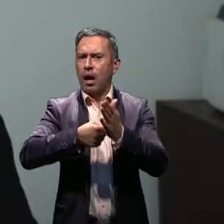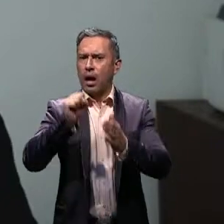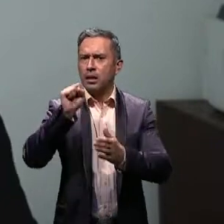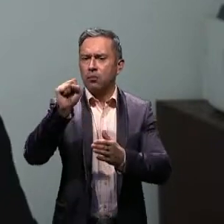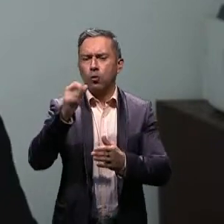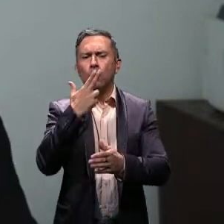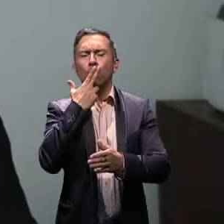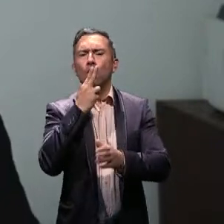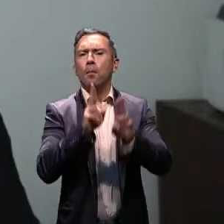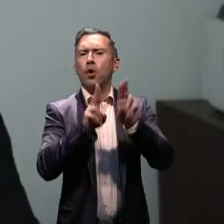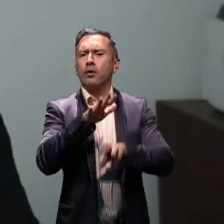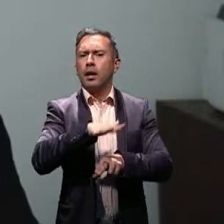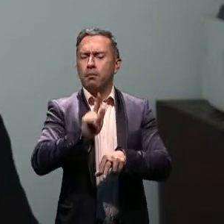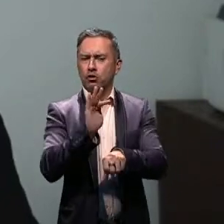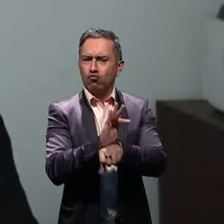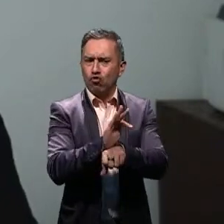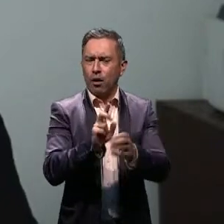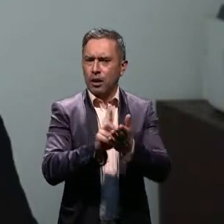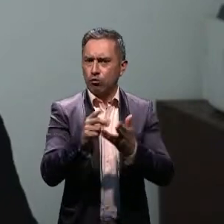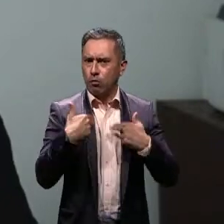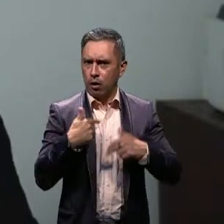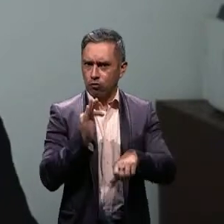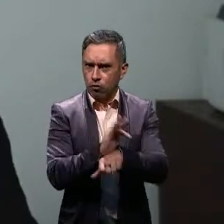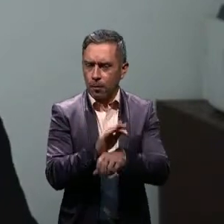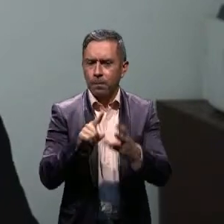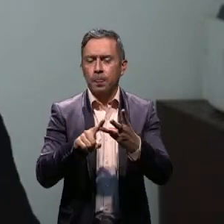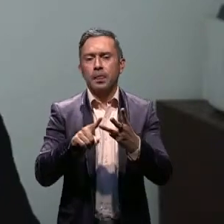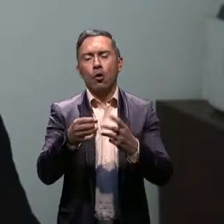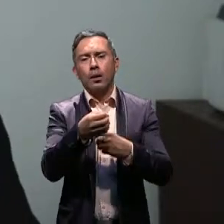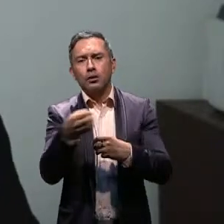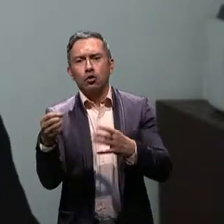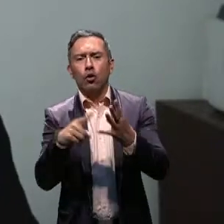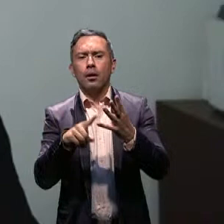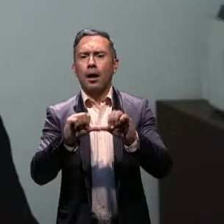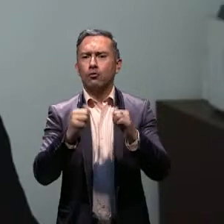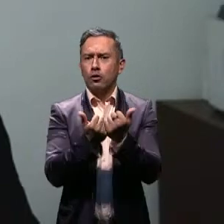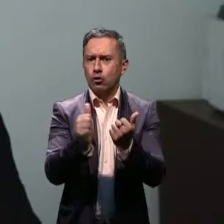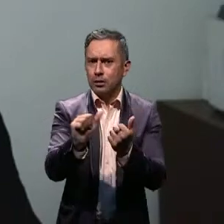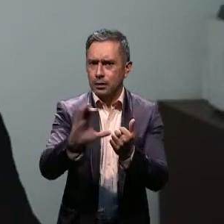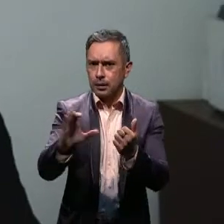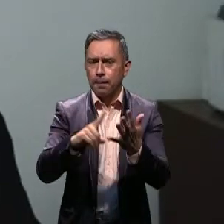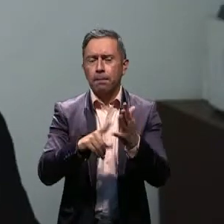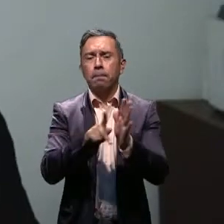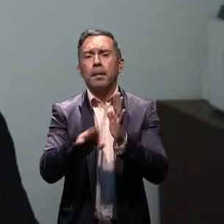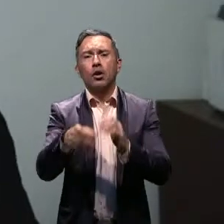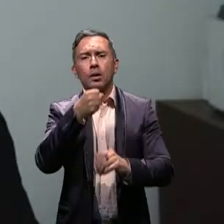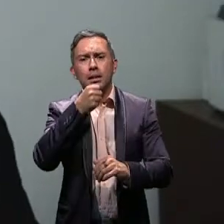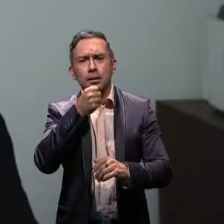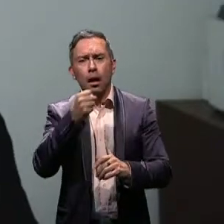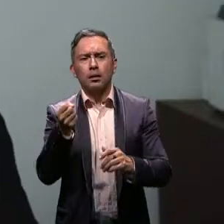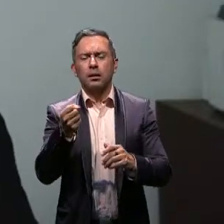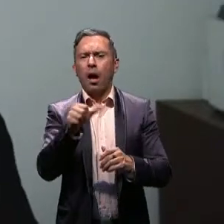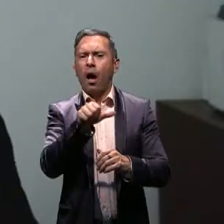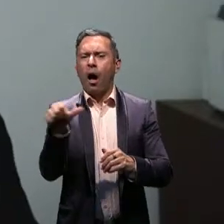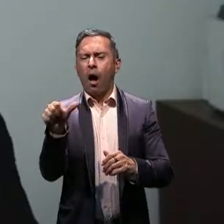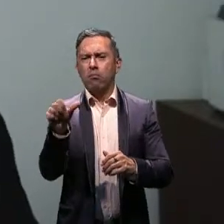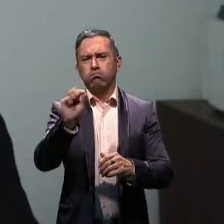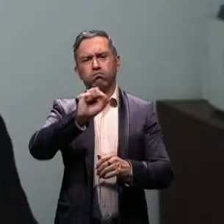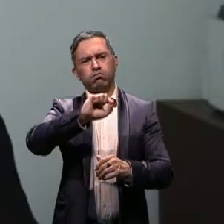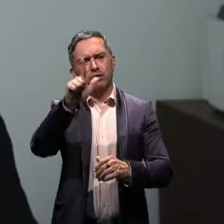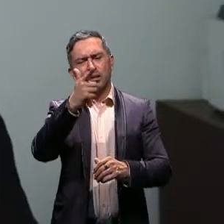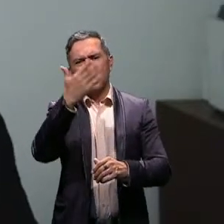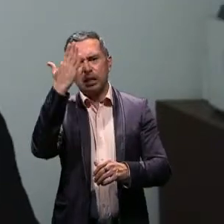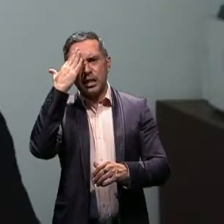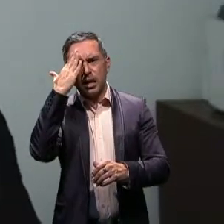in favoring the electoral bodies, pro-human rights